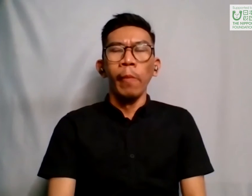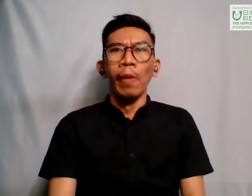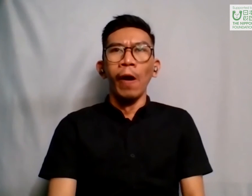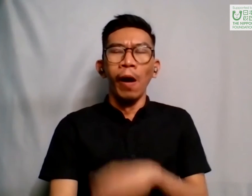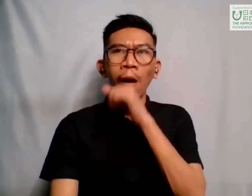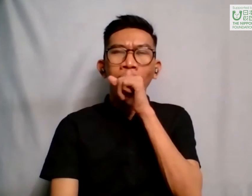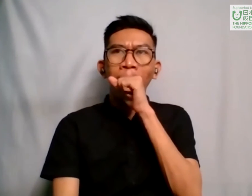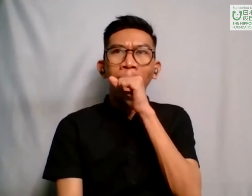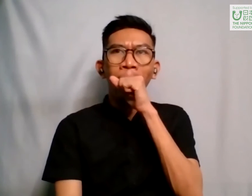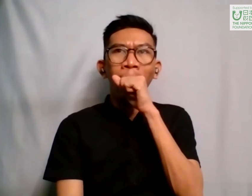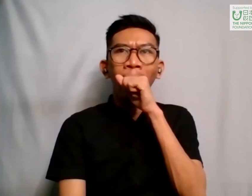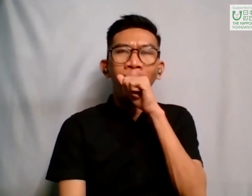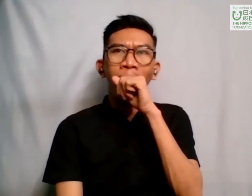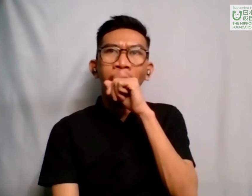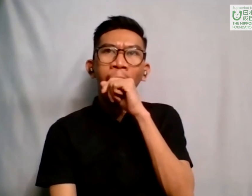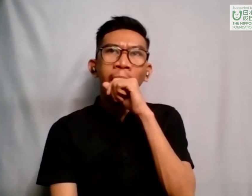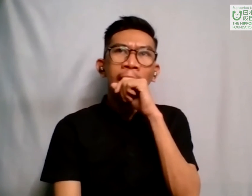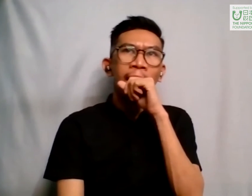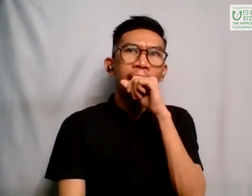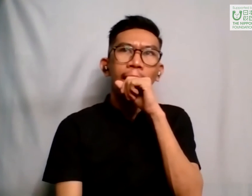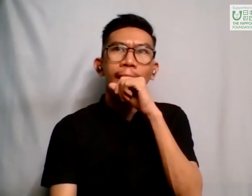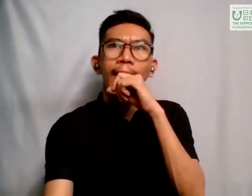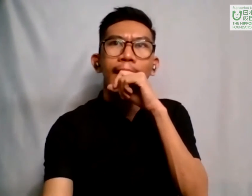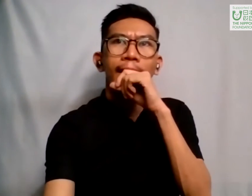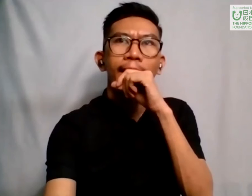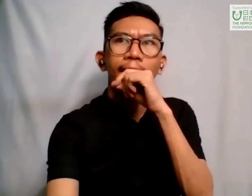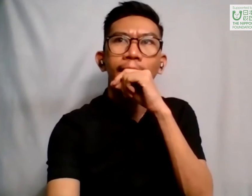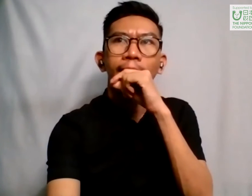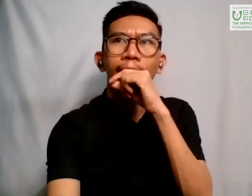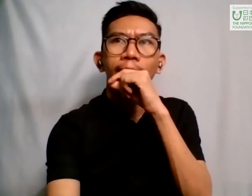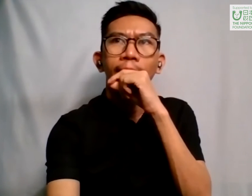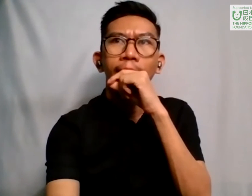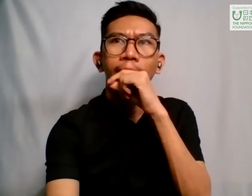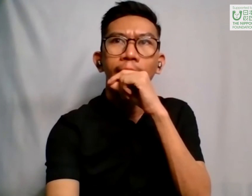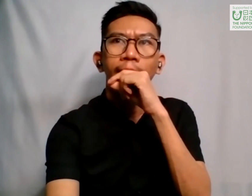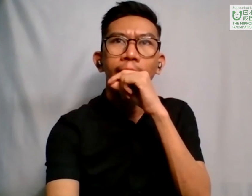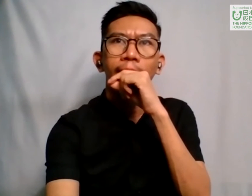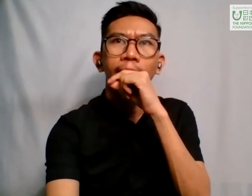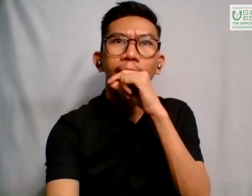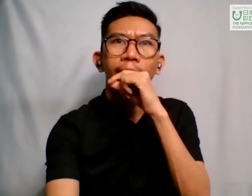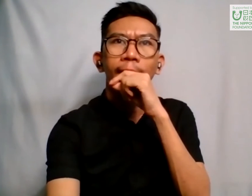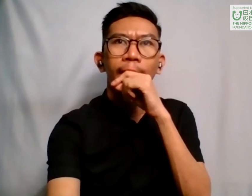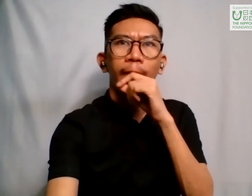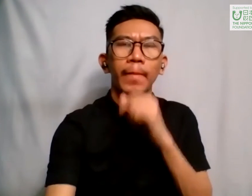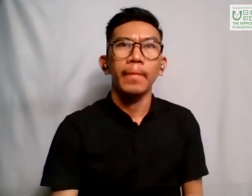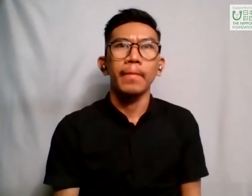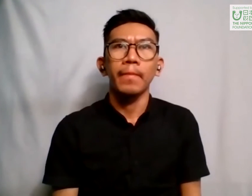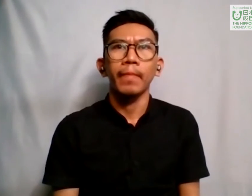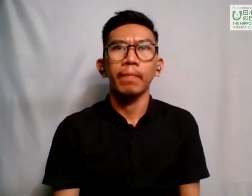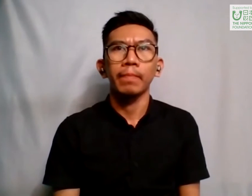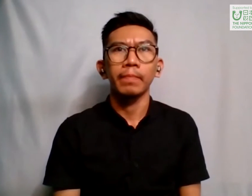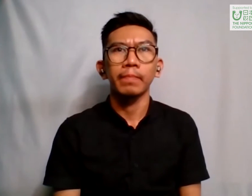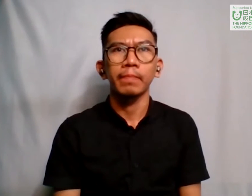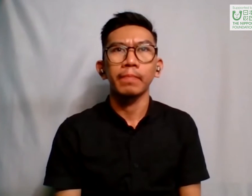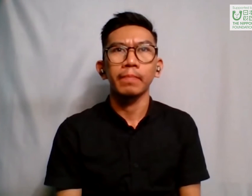modifying a verb. Do you want me to interpret this so that perhaps it might be useful in the discussion? Yeah, yeah. I was just telling you, but we can